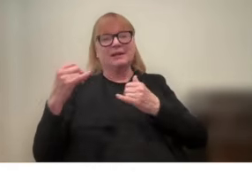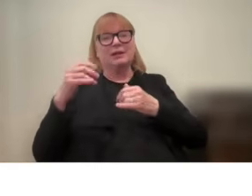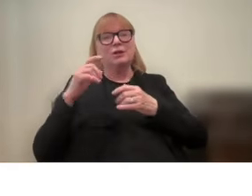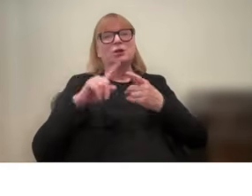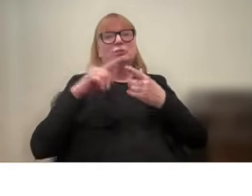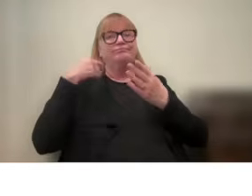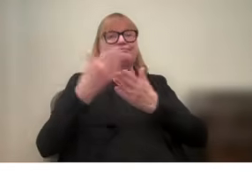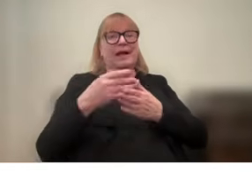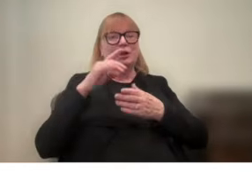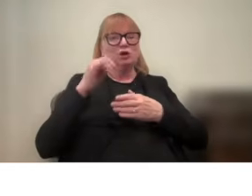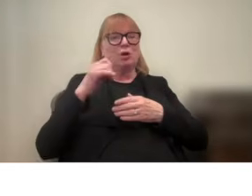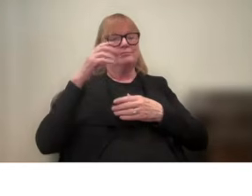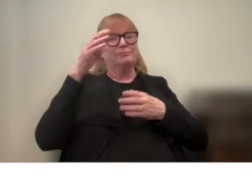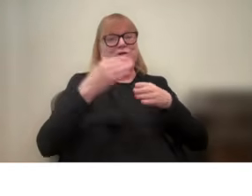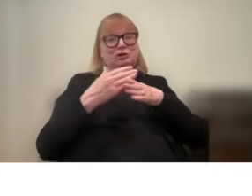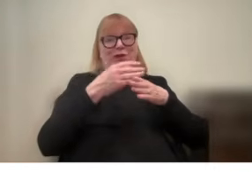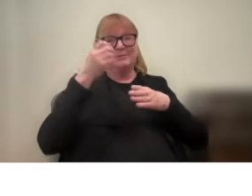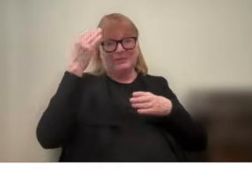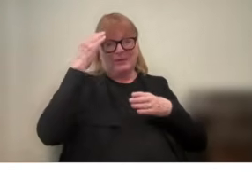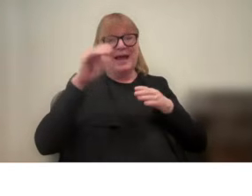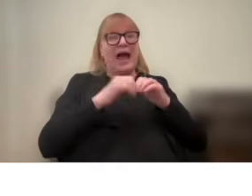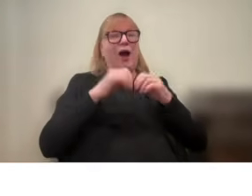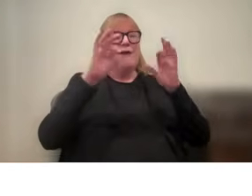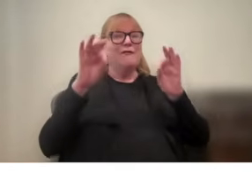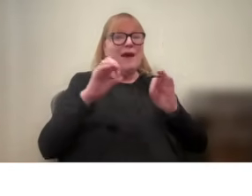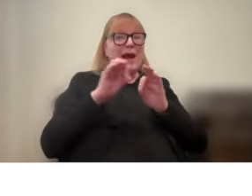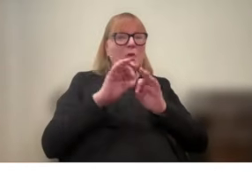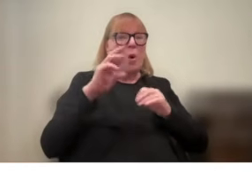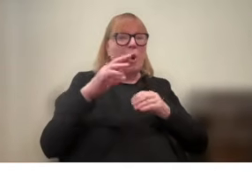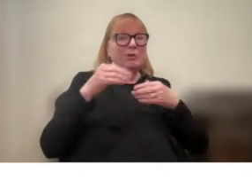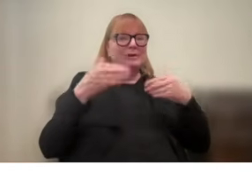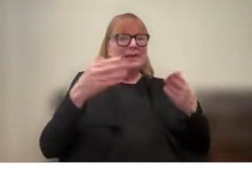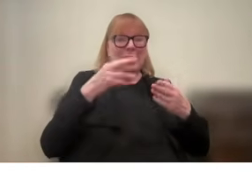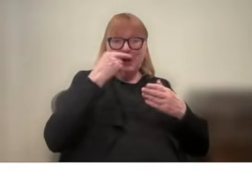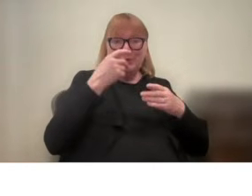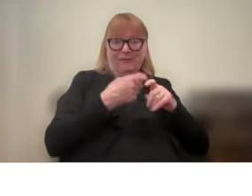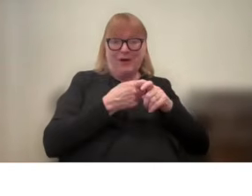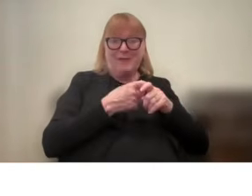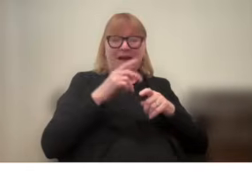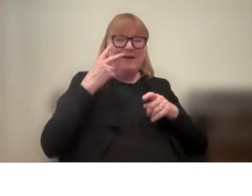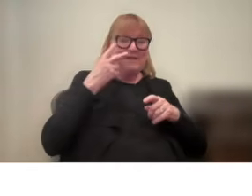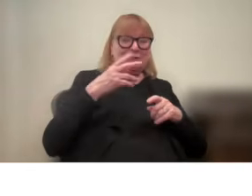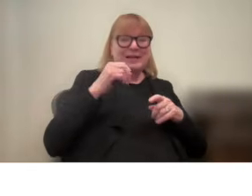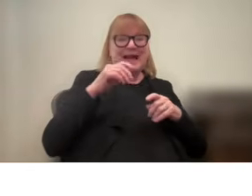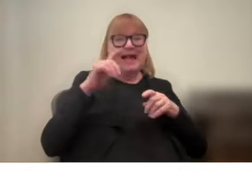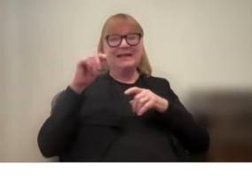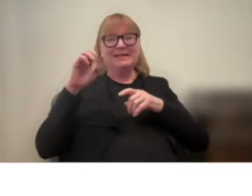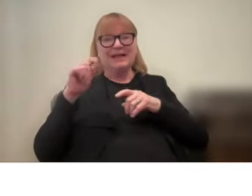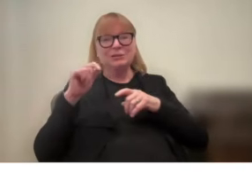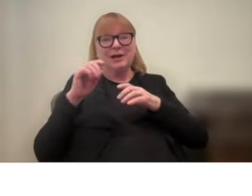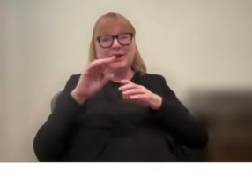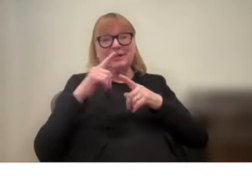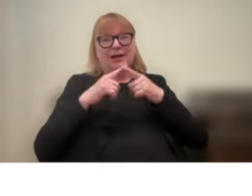to land the joke. How is it framed or presented? The humor comes from visual and textual contrast.